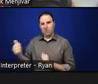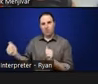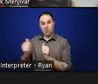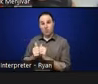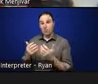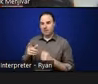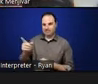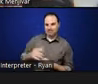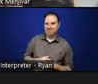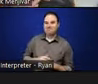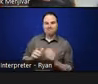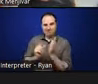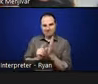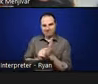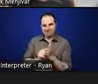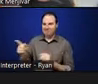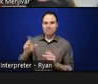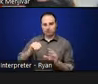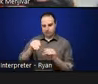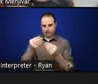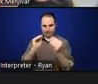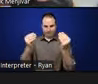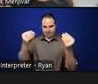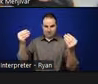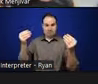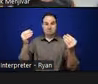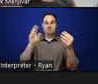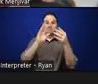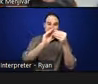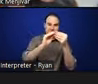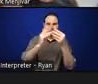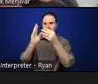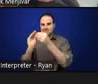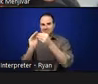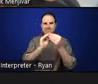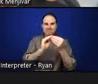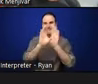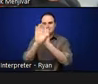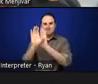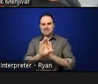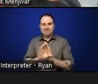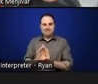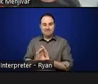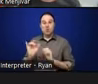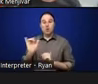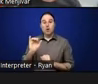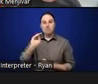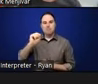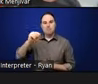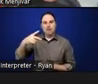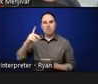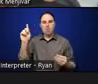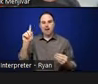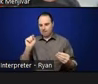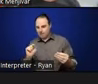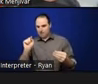open the newspaper, there's images and words from people, but then there's also a map of all the locations so that you can walk around